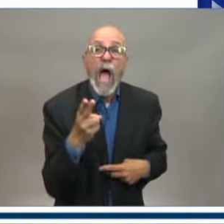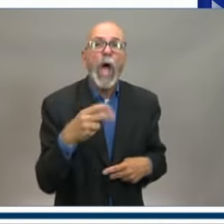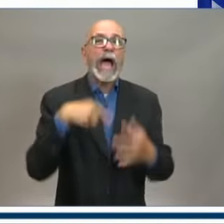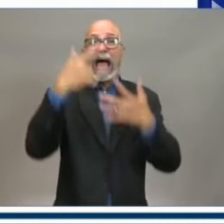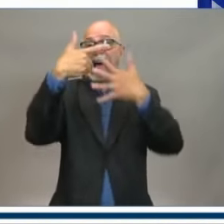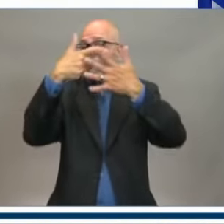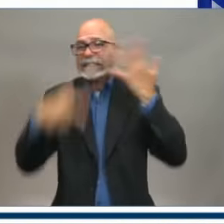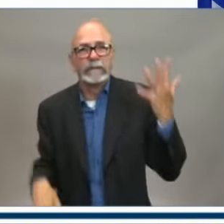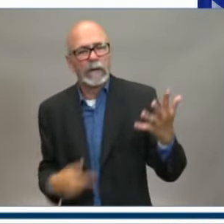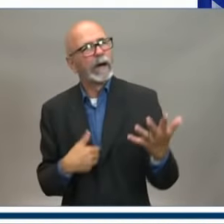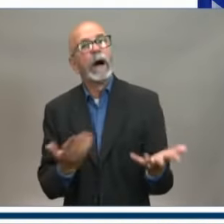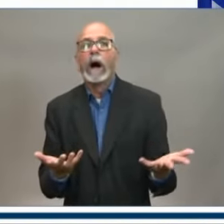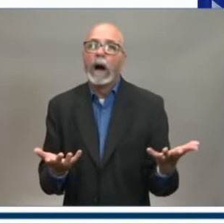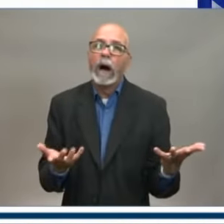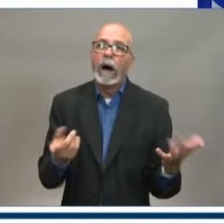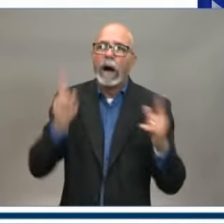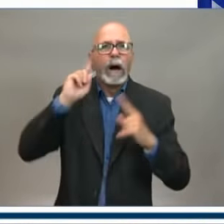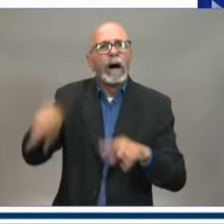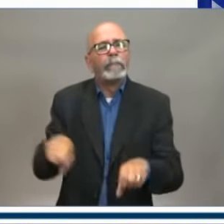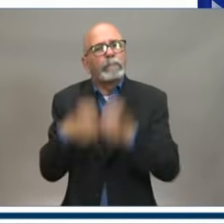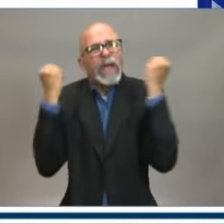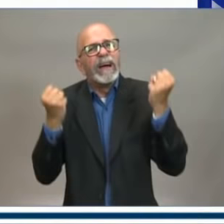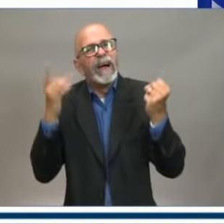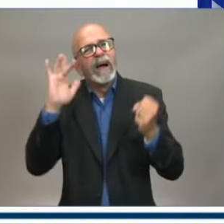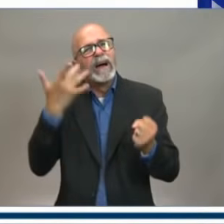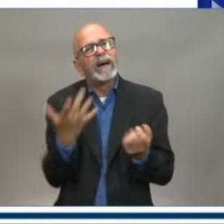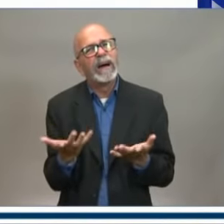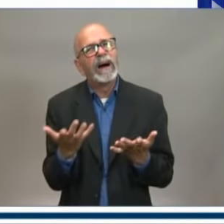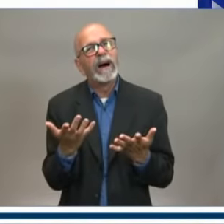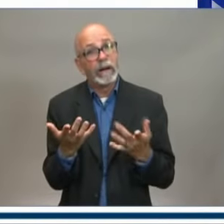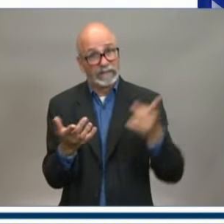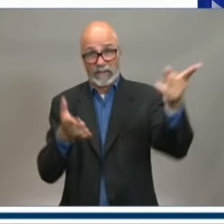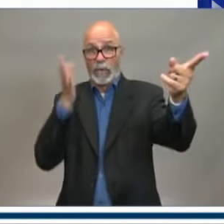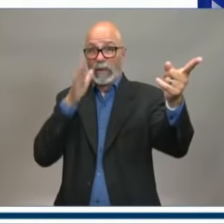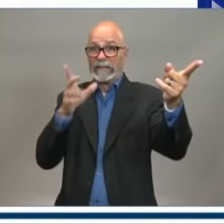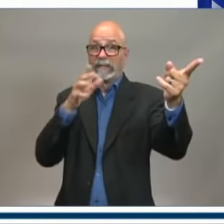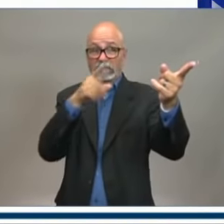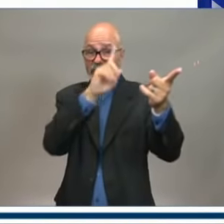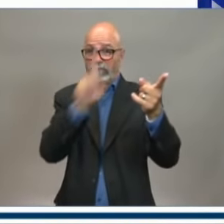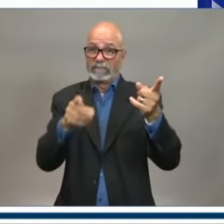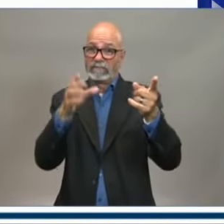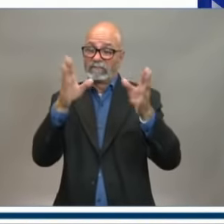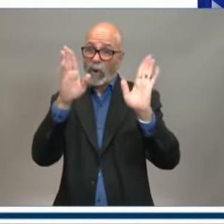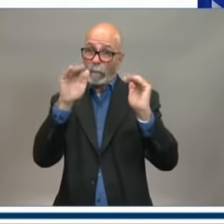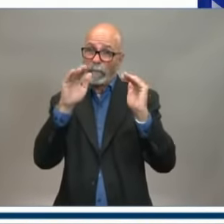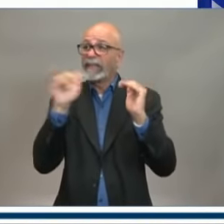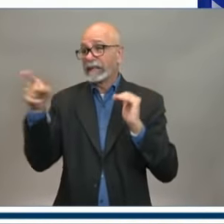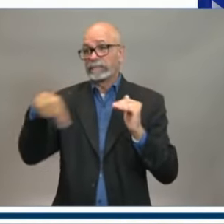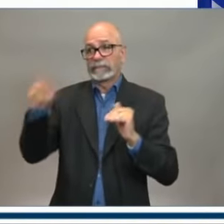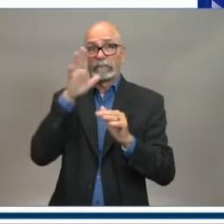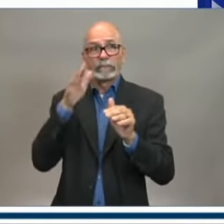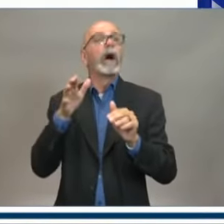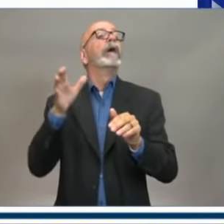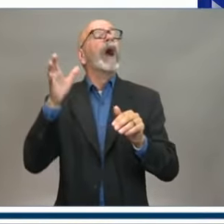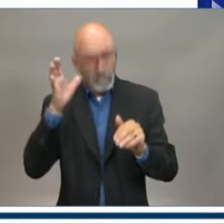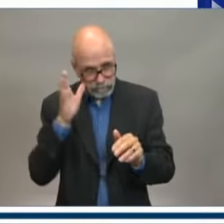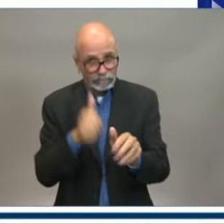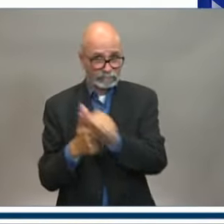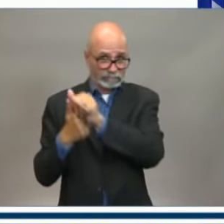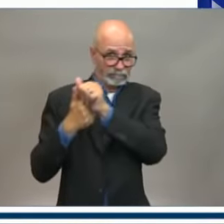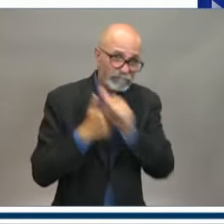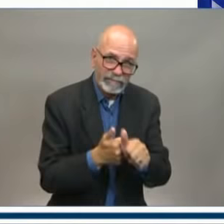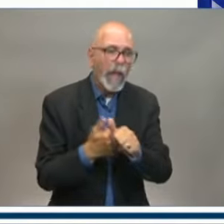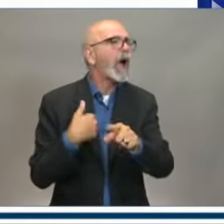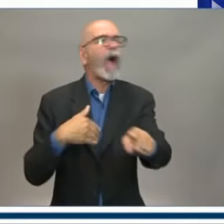that they take the message of being cautious in their approach as the things open up, because people, I'm sure, are just dying to get out